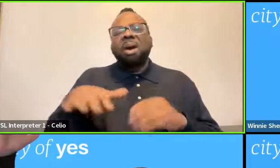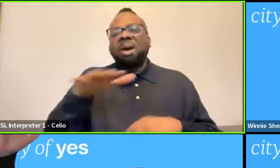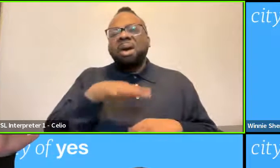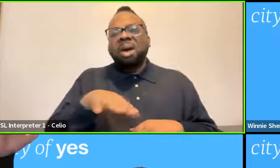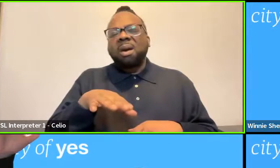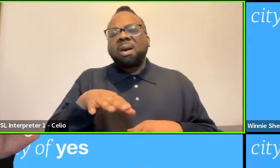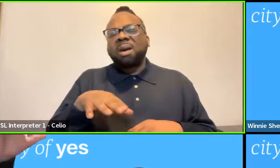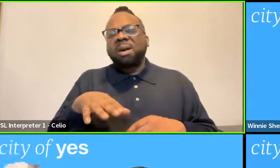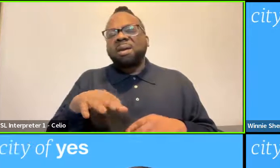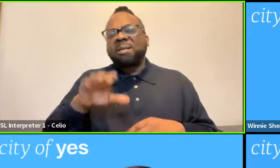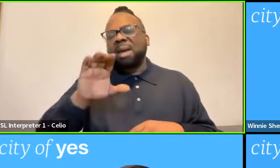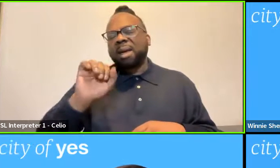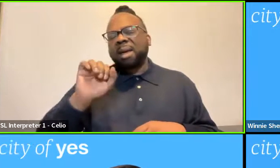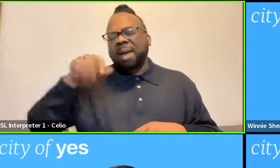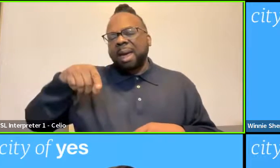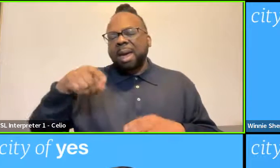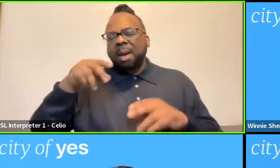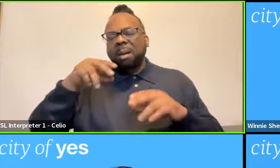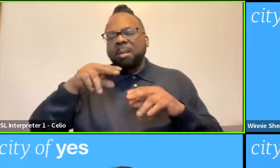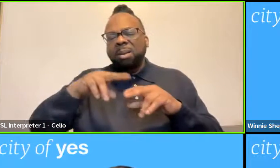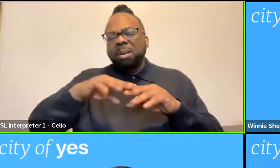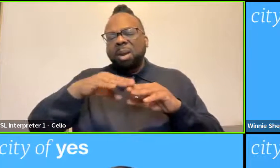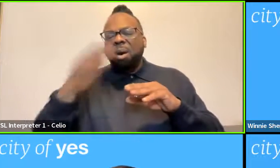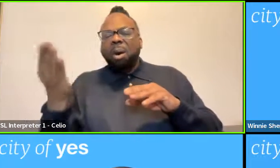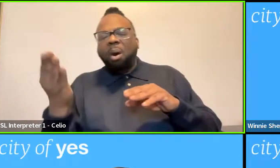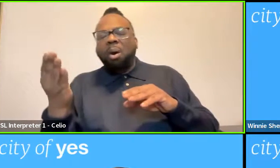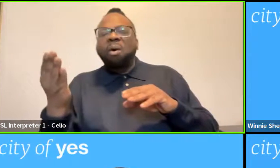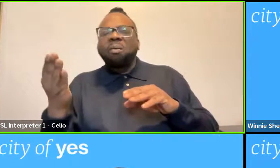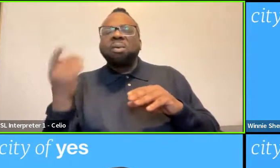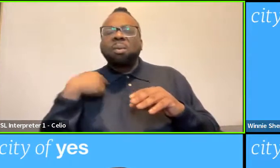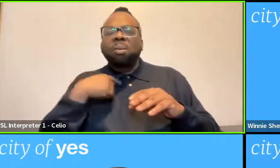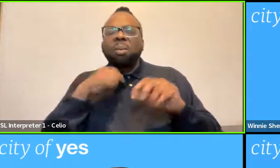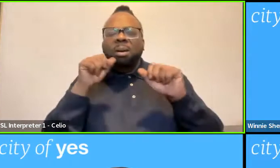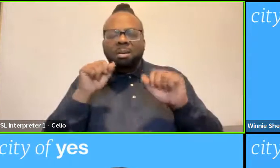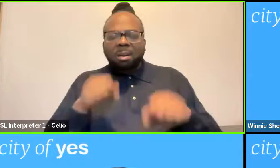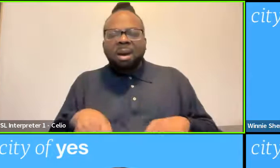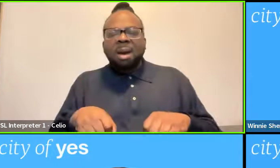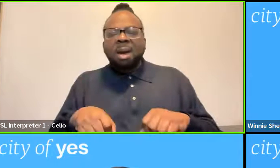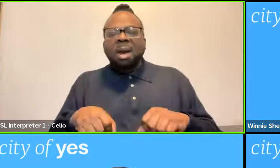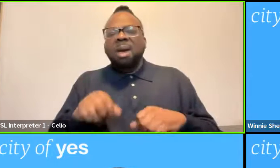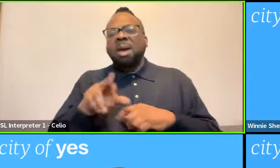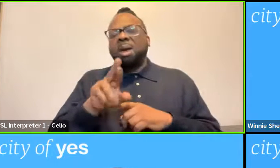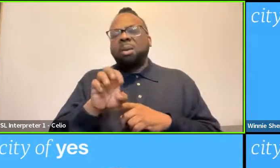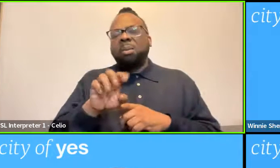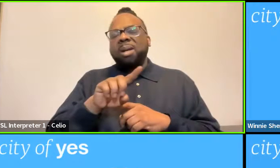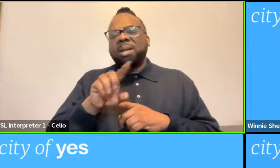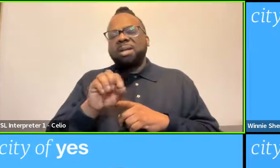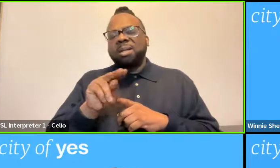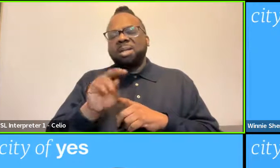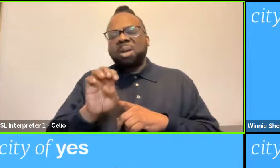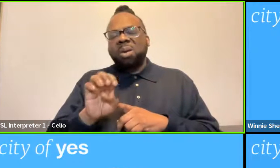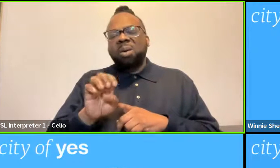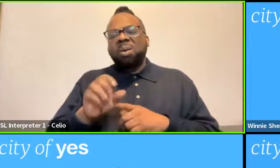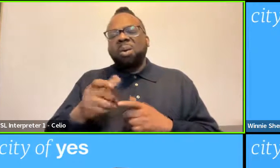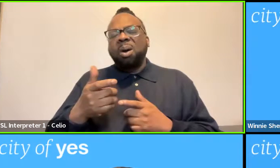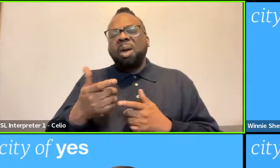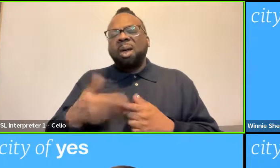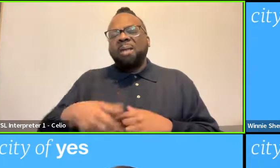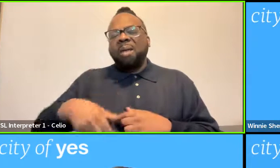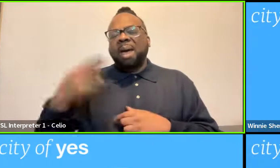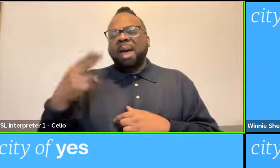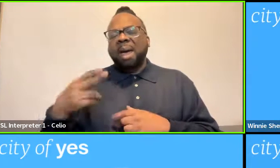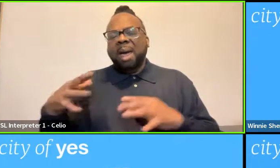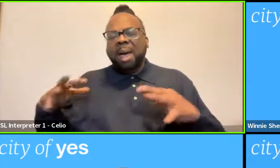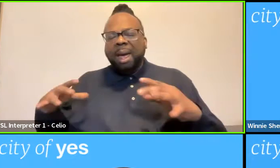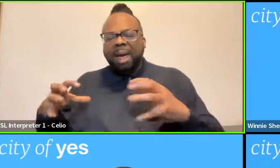12 FAR cap, so that we can rezone the highest density parts of New York,